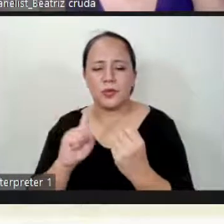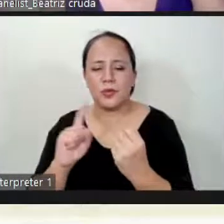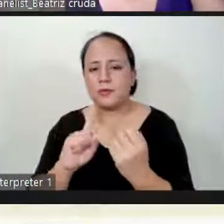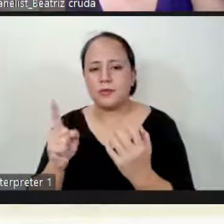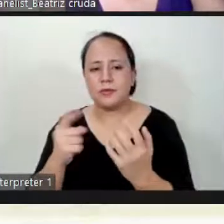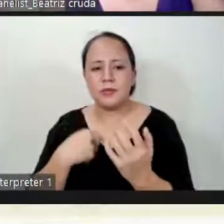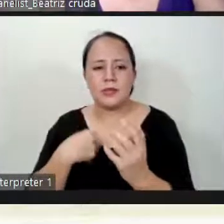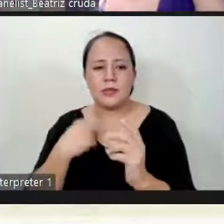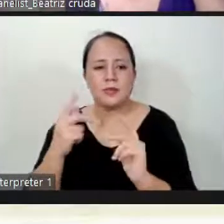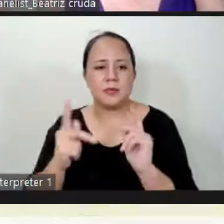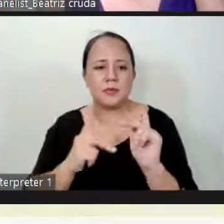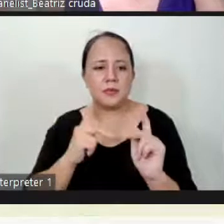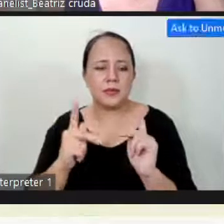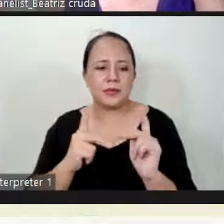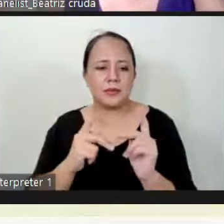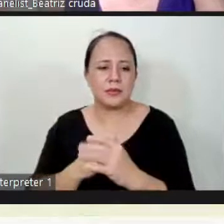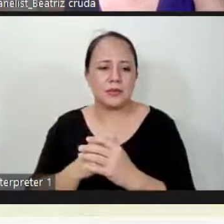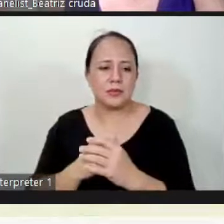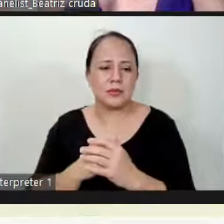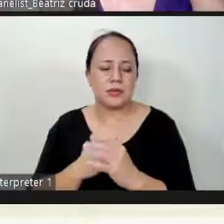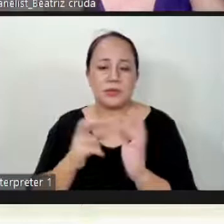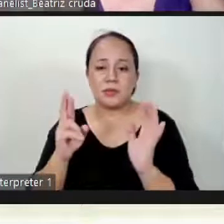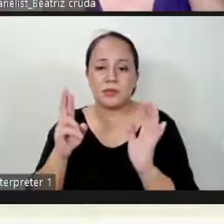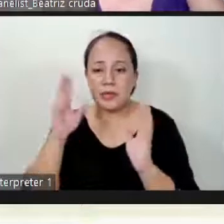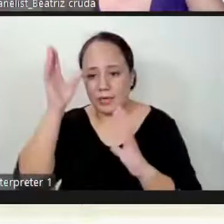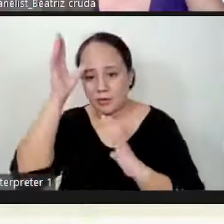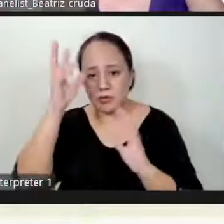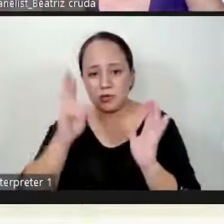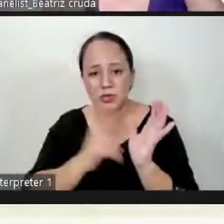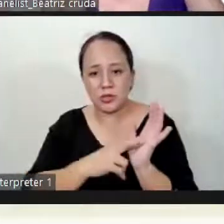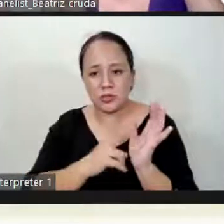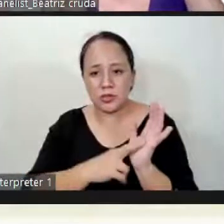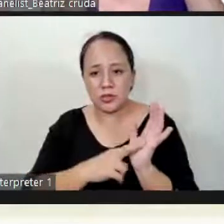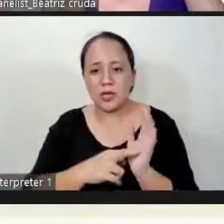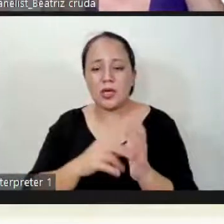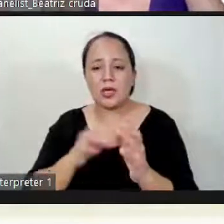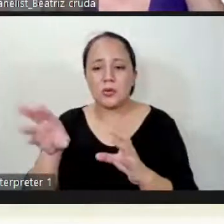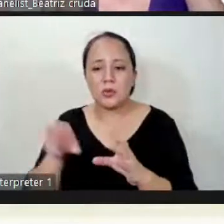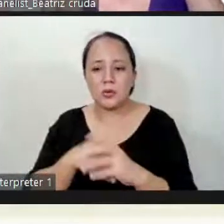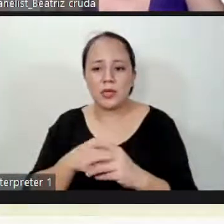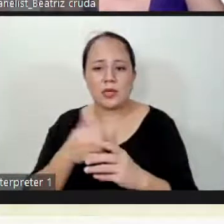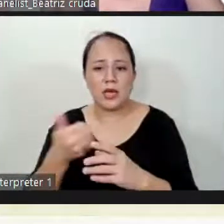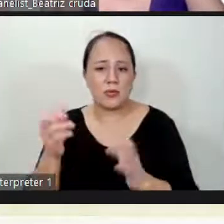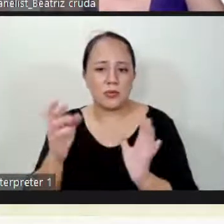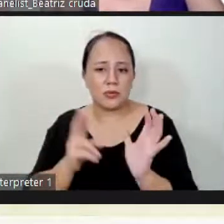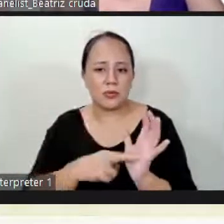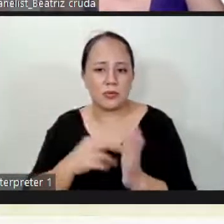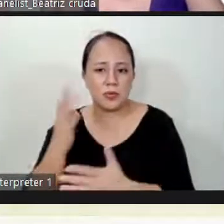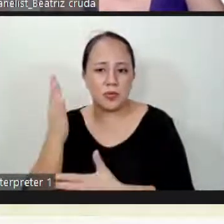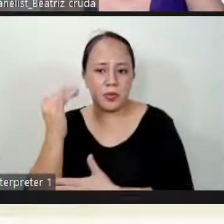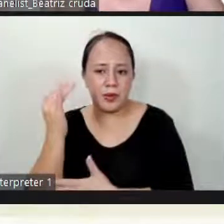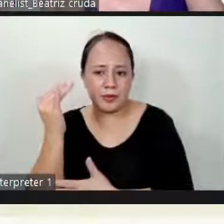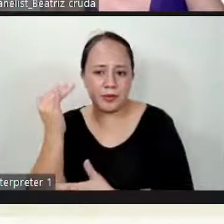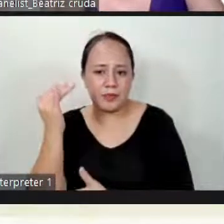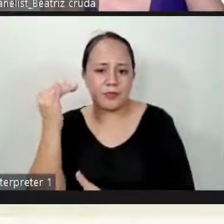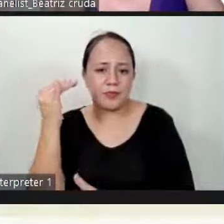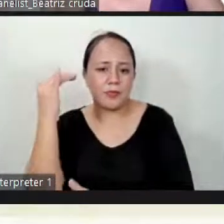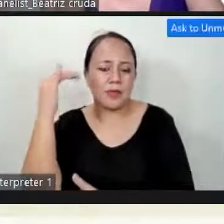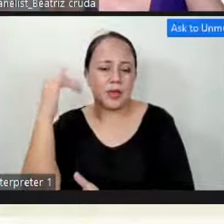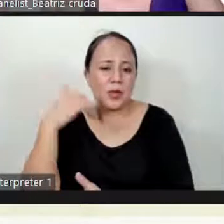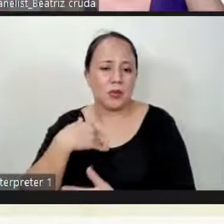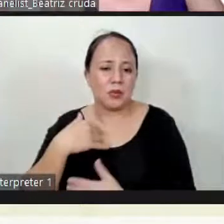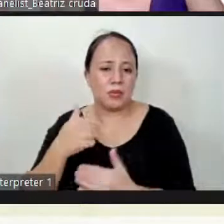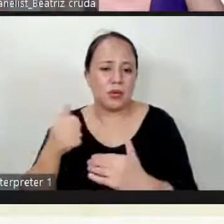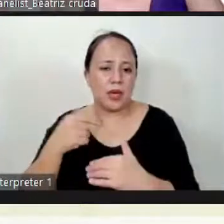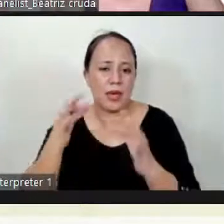the population-based cancer registries, as well as the other registries, because data reigns supreme